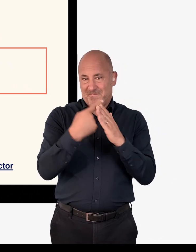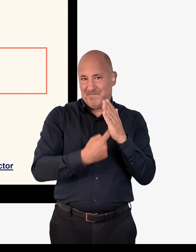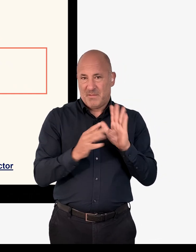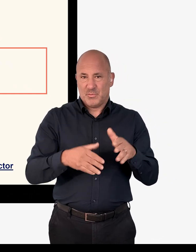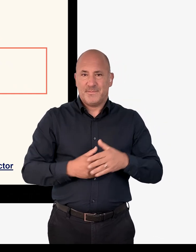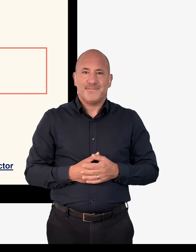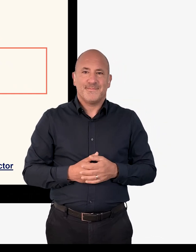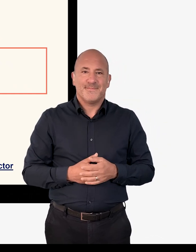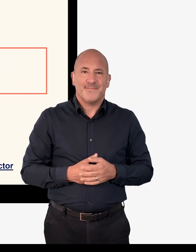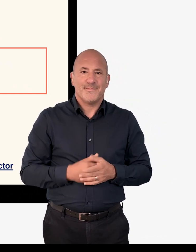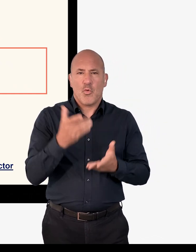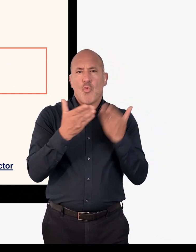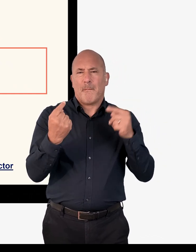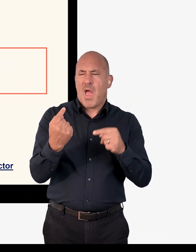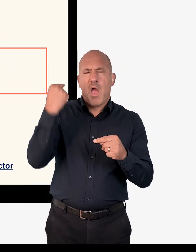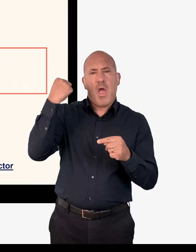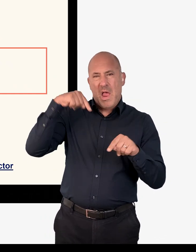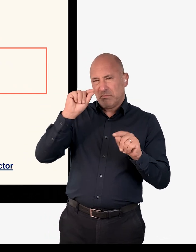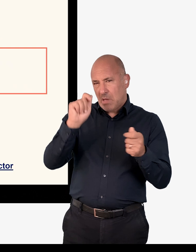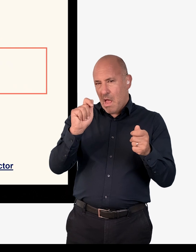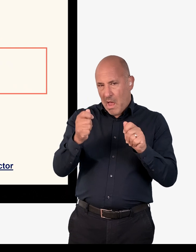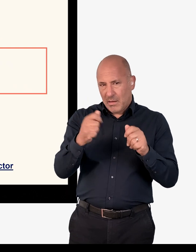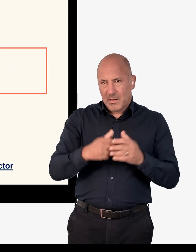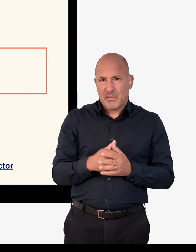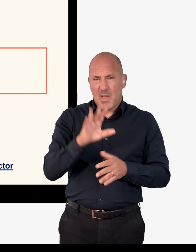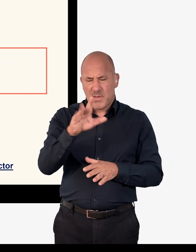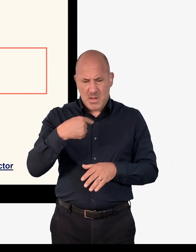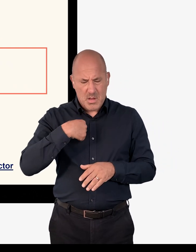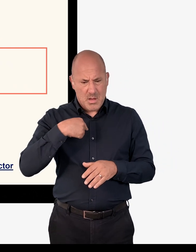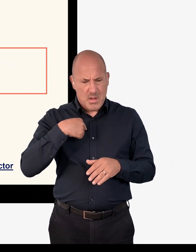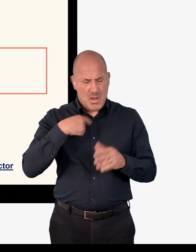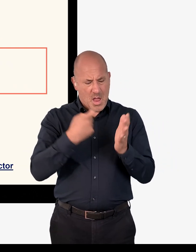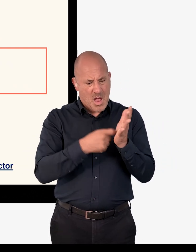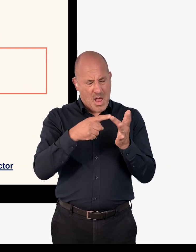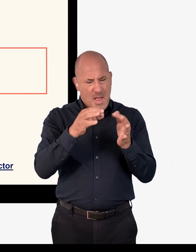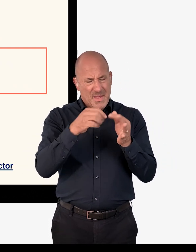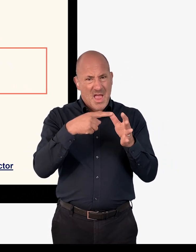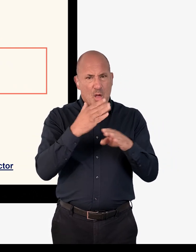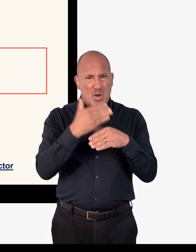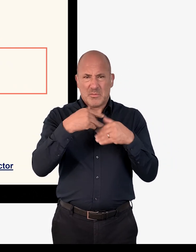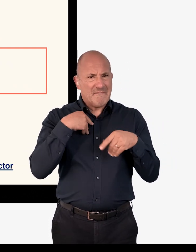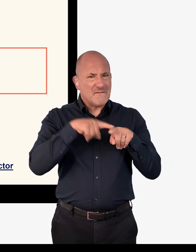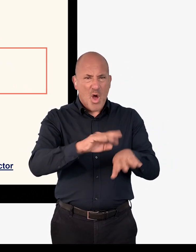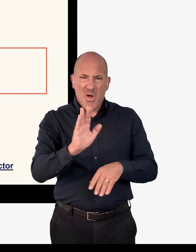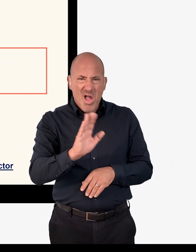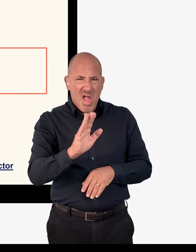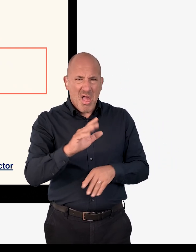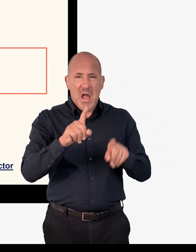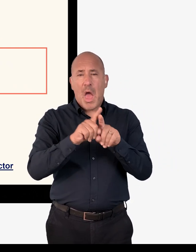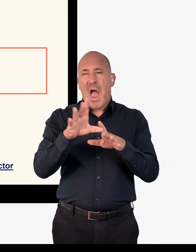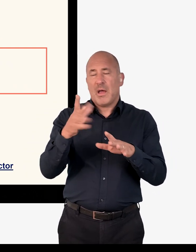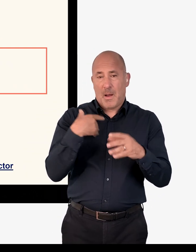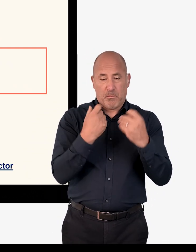August. In a slight change from previous years, if you are not following RIBA work stages,